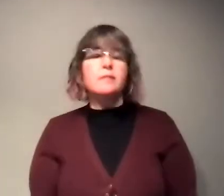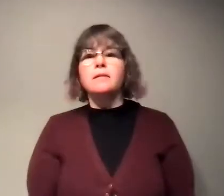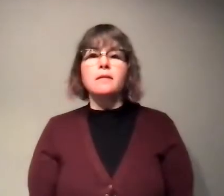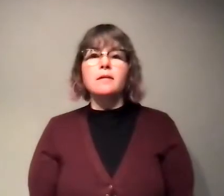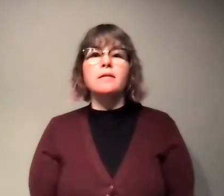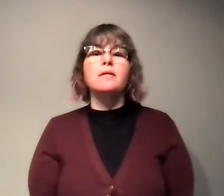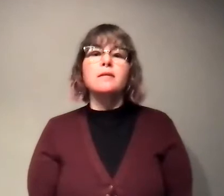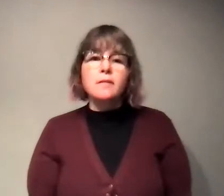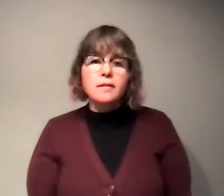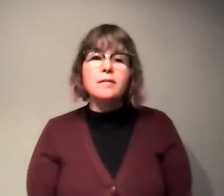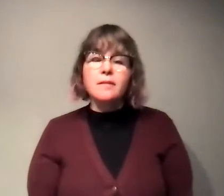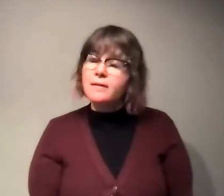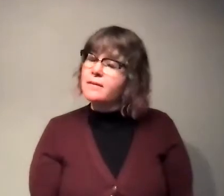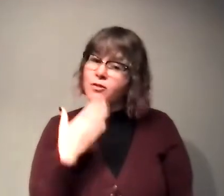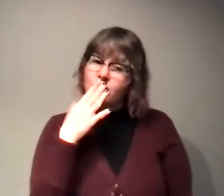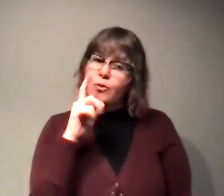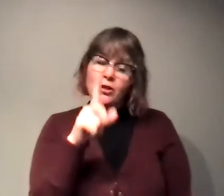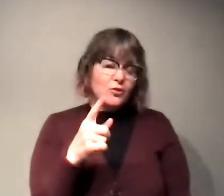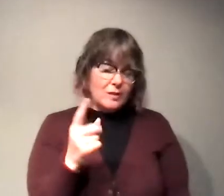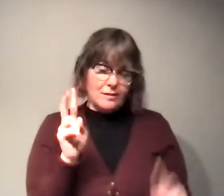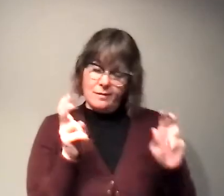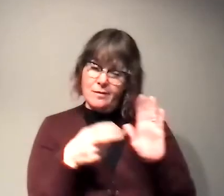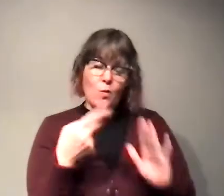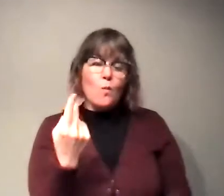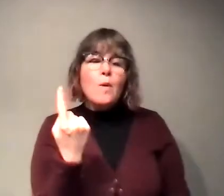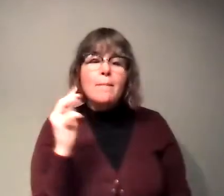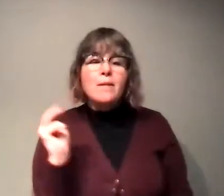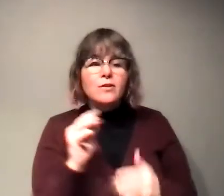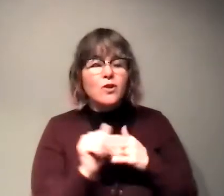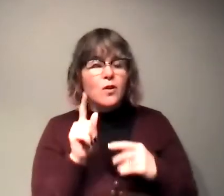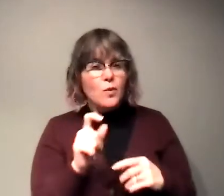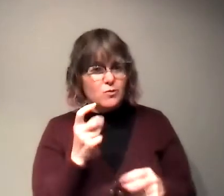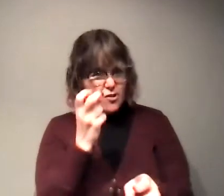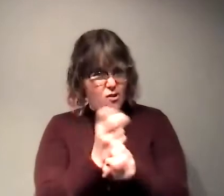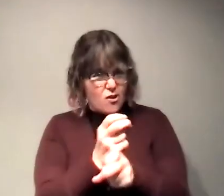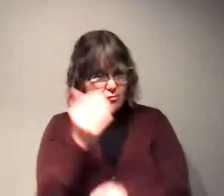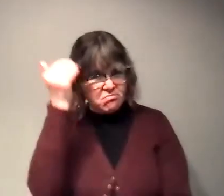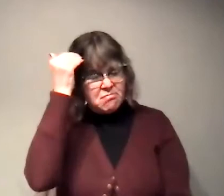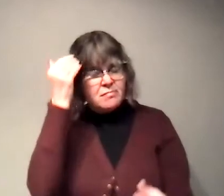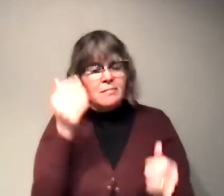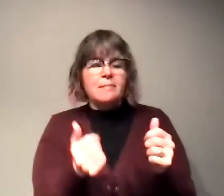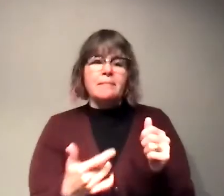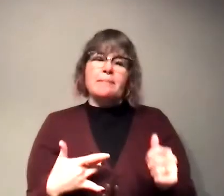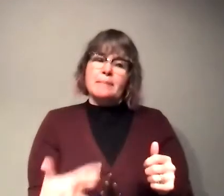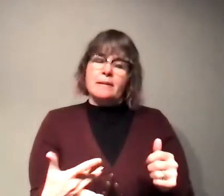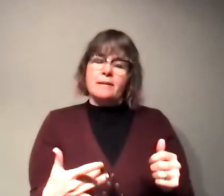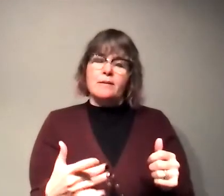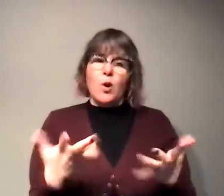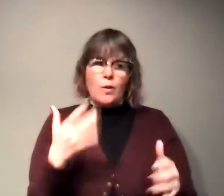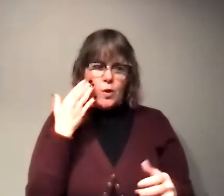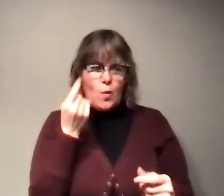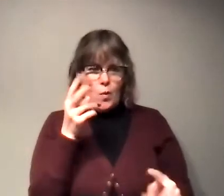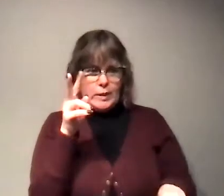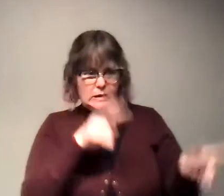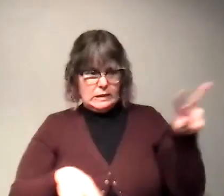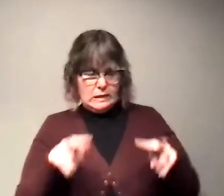That is $1 million question. The answer is it's hard for us to know. I mean, for the most part, we only know what we see or